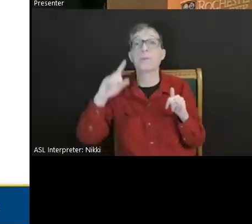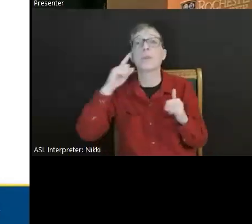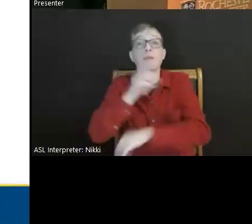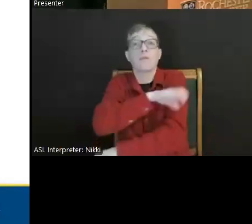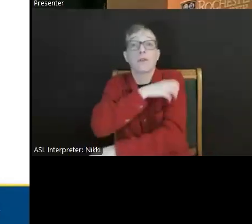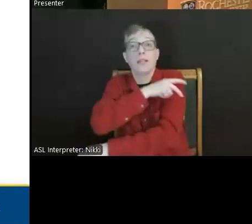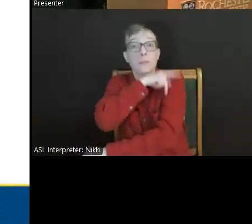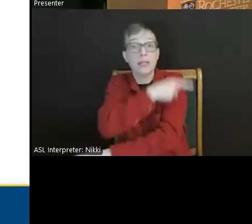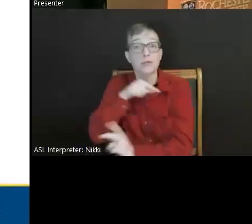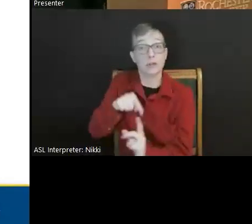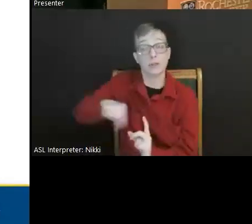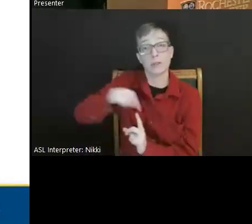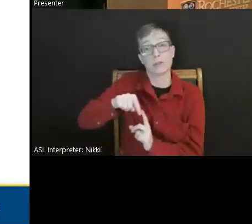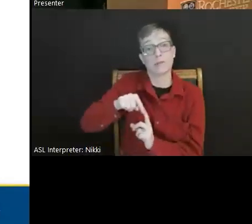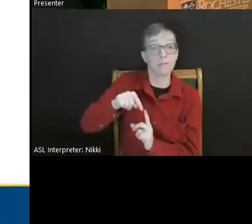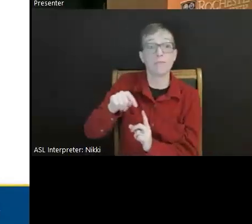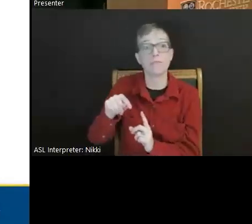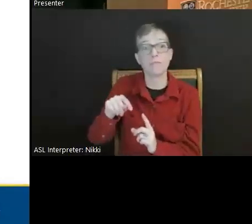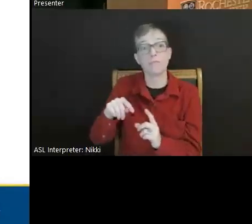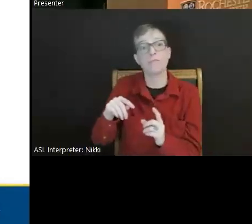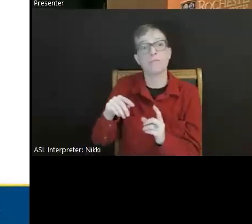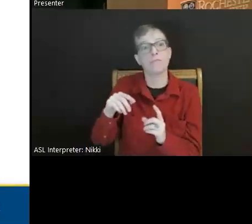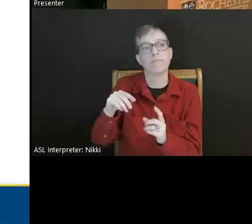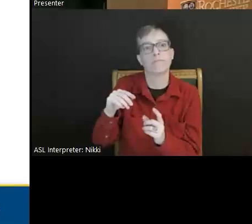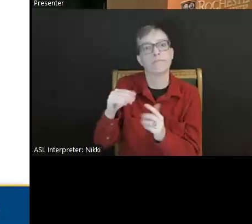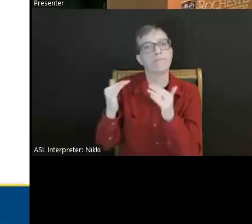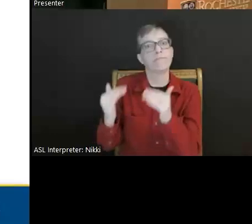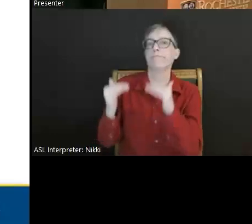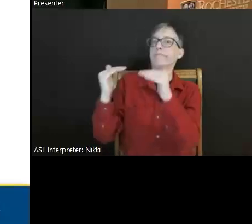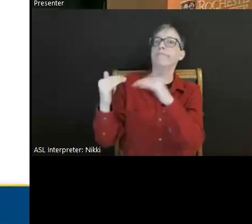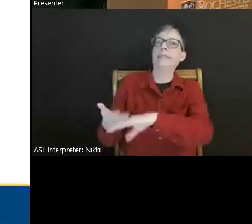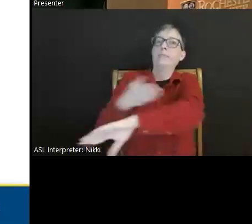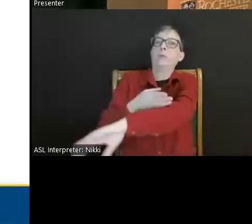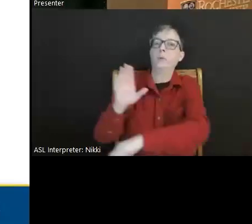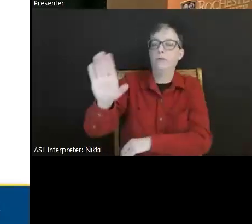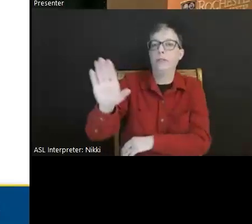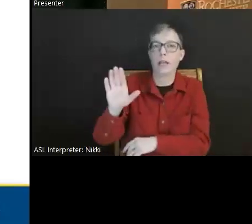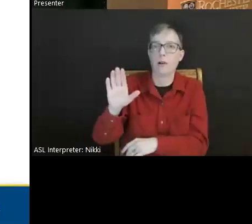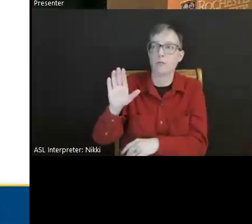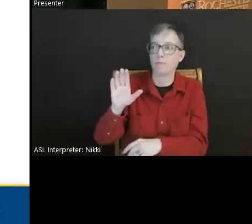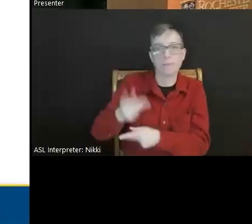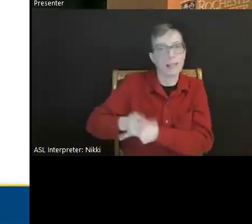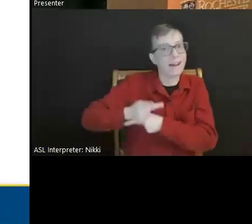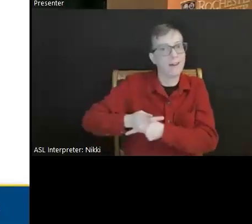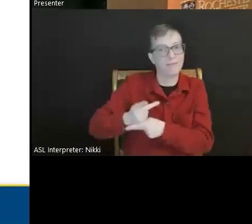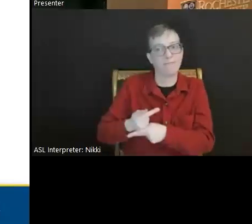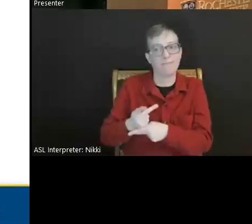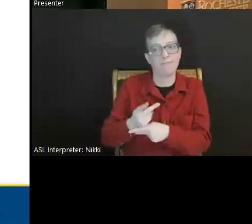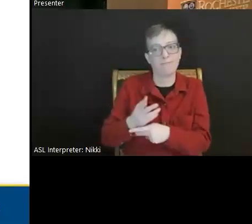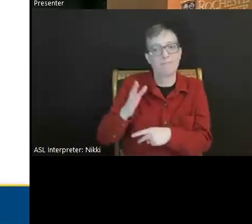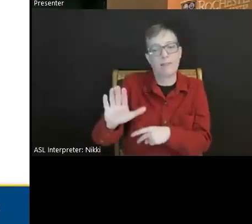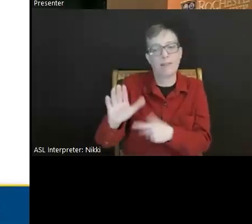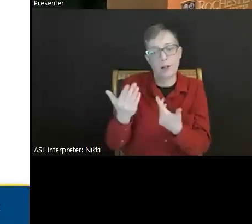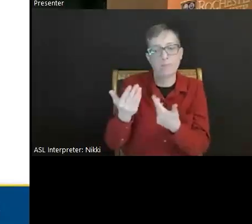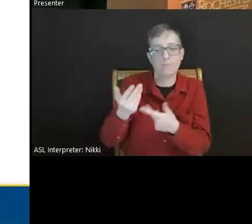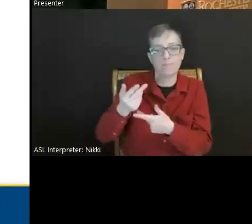reduce their barriers to treatment. With these services for all of these patients being provided in the community, in their